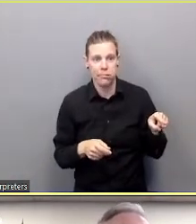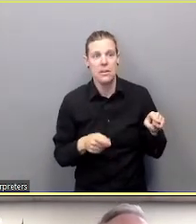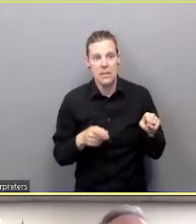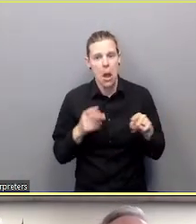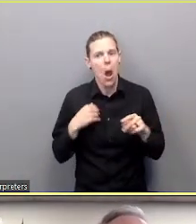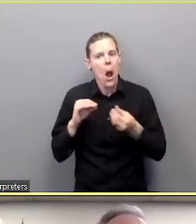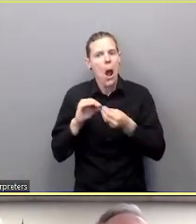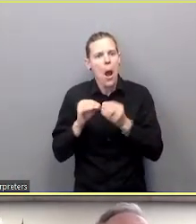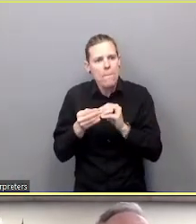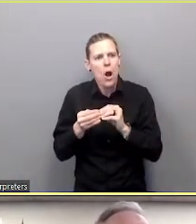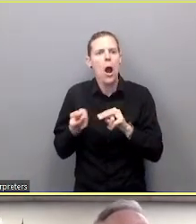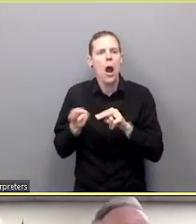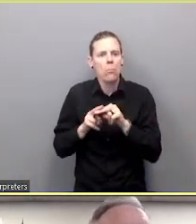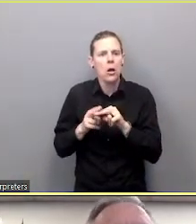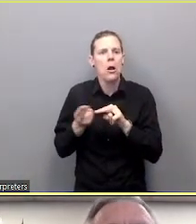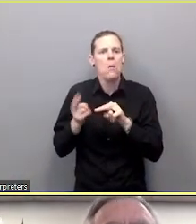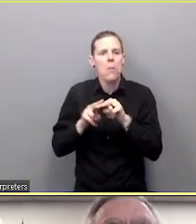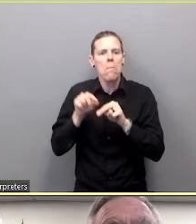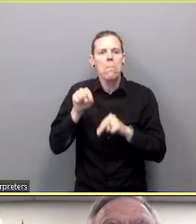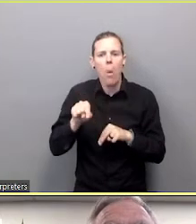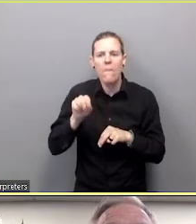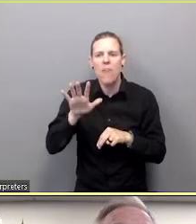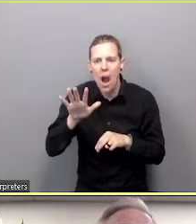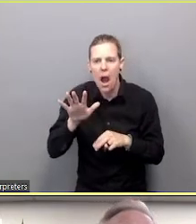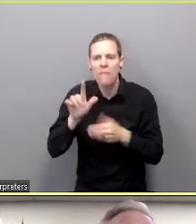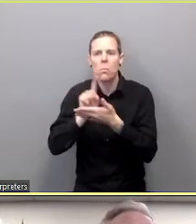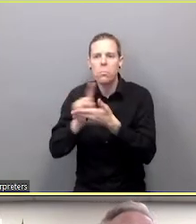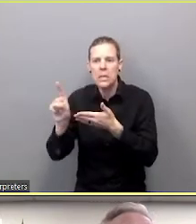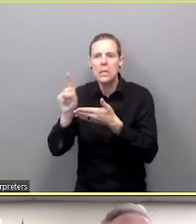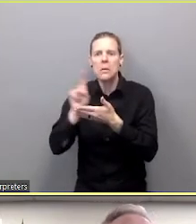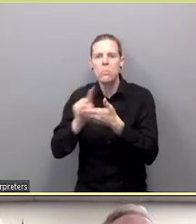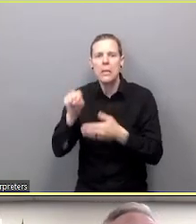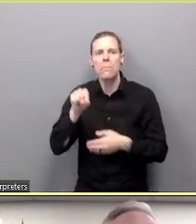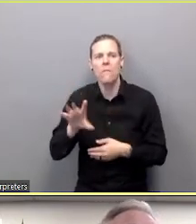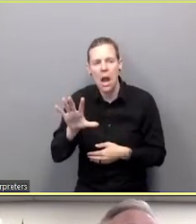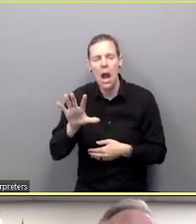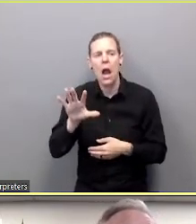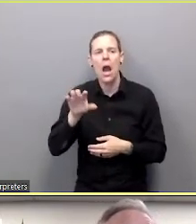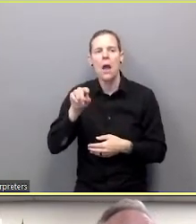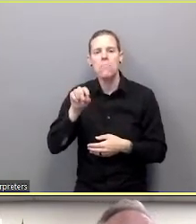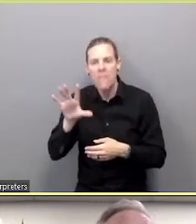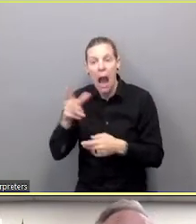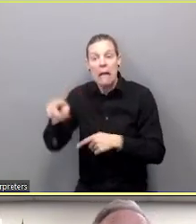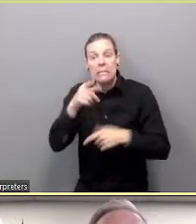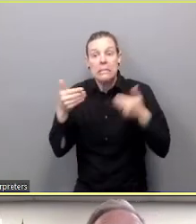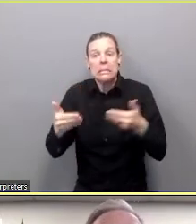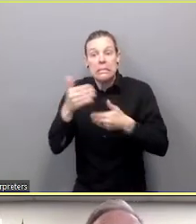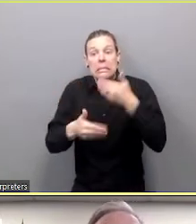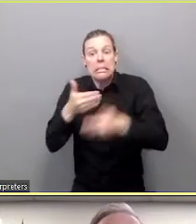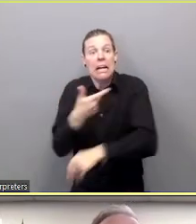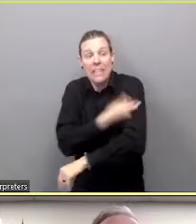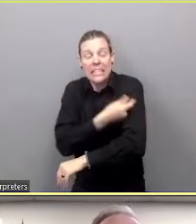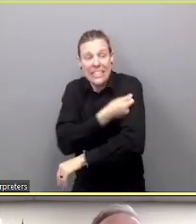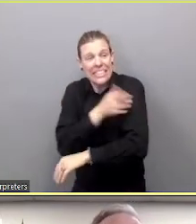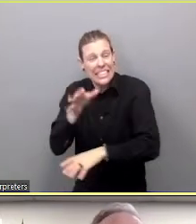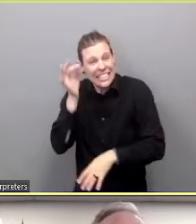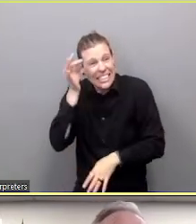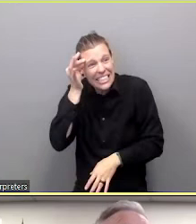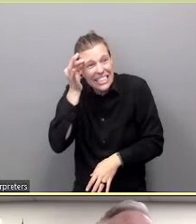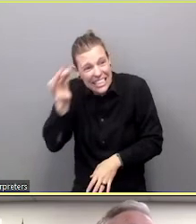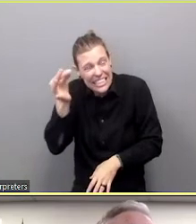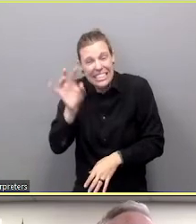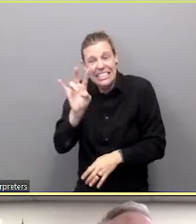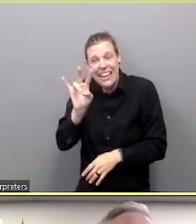week. Almost 75% of New Mexicans who are 18 plus are now fully